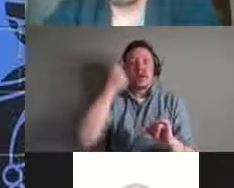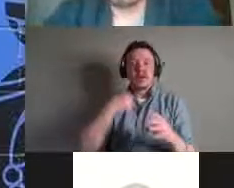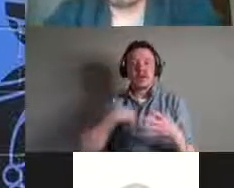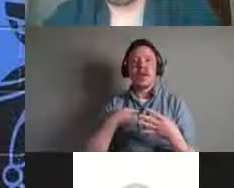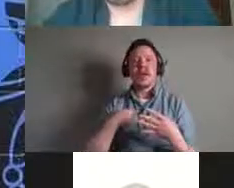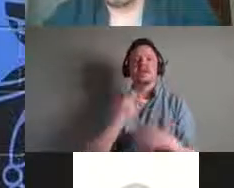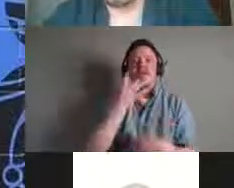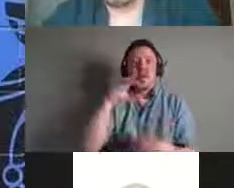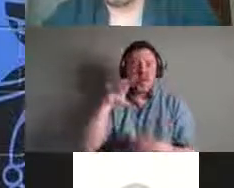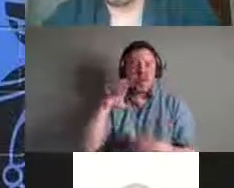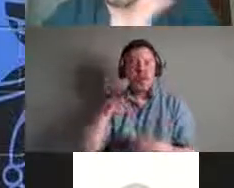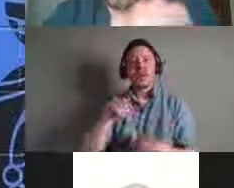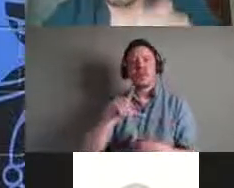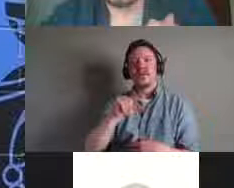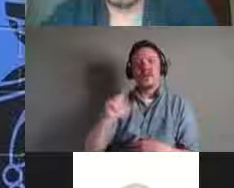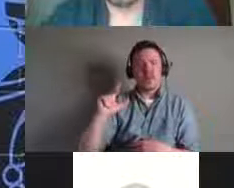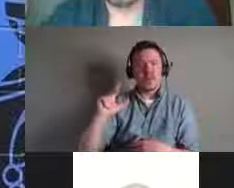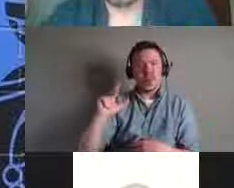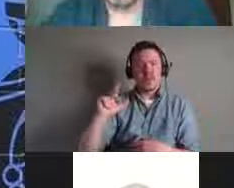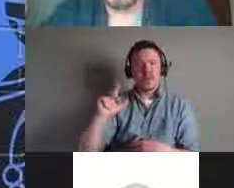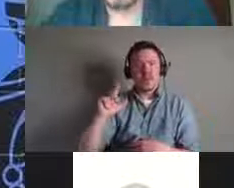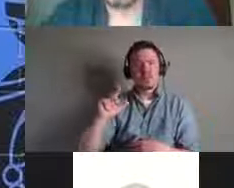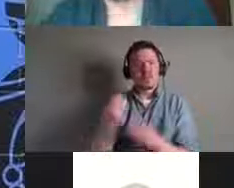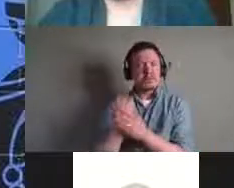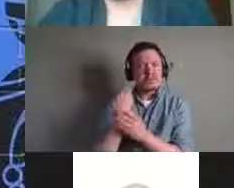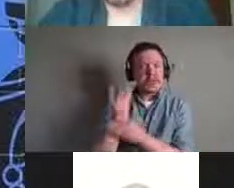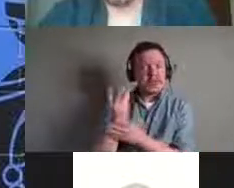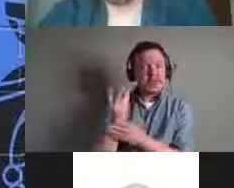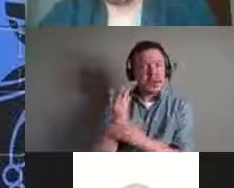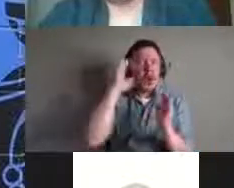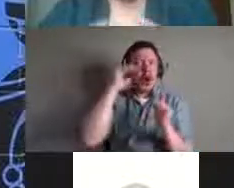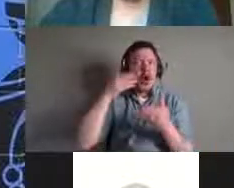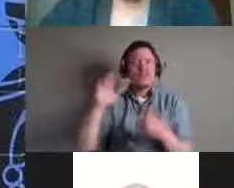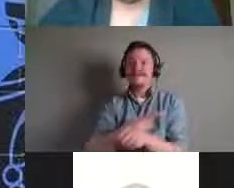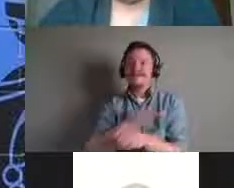warmer months of 2023, with the hopes of it being finished by July.